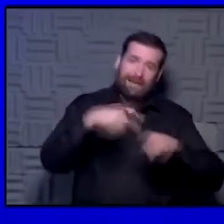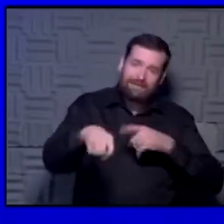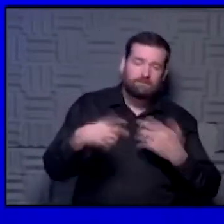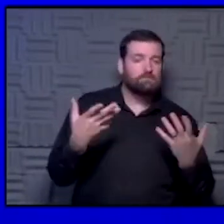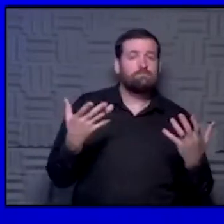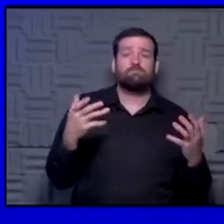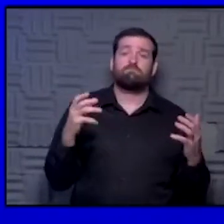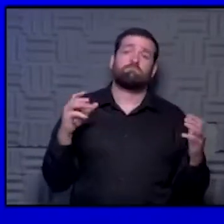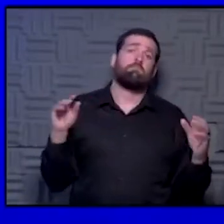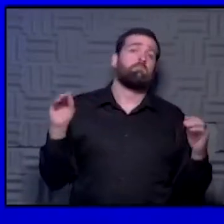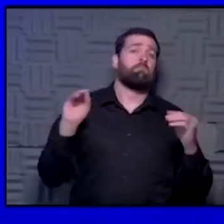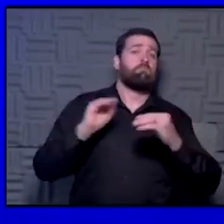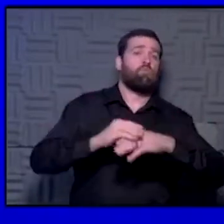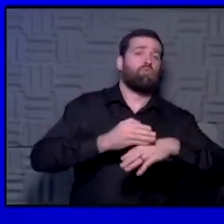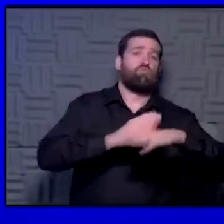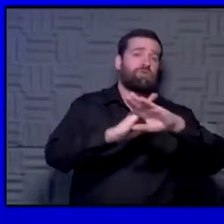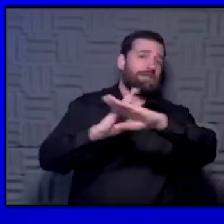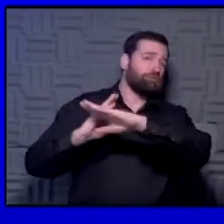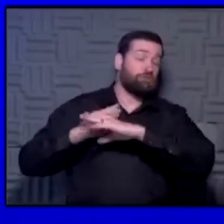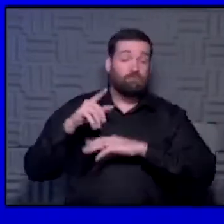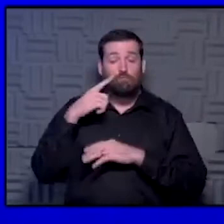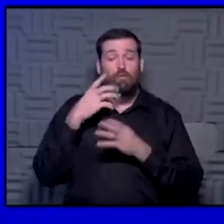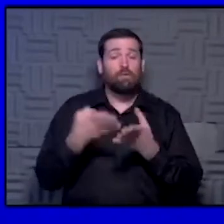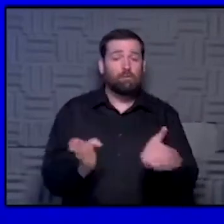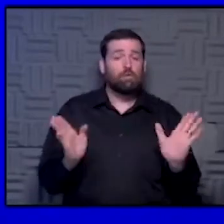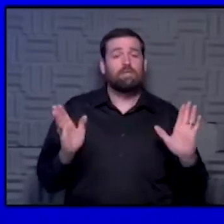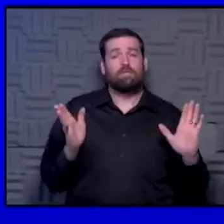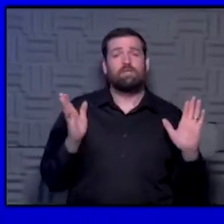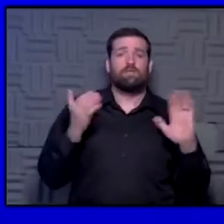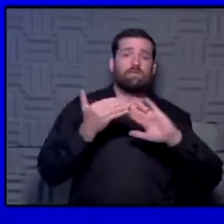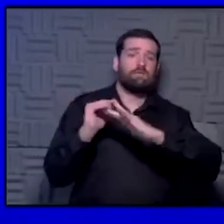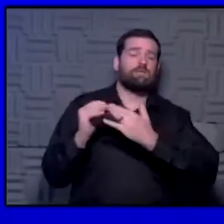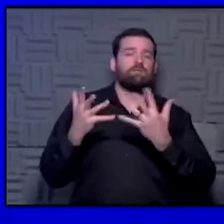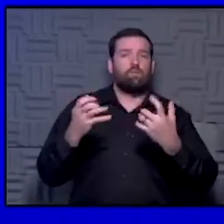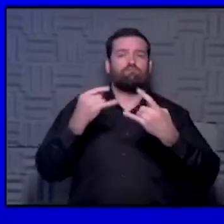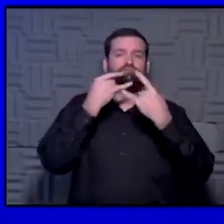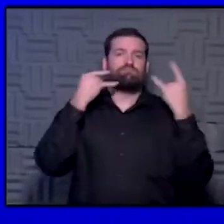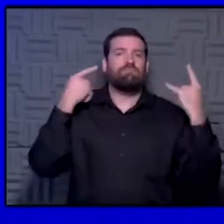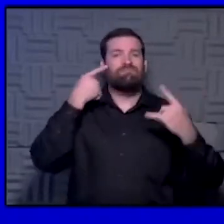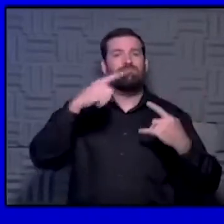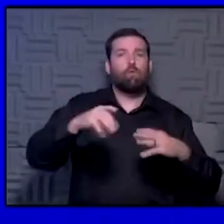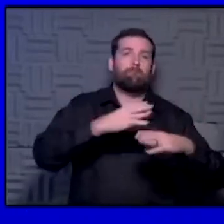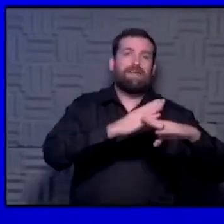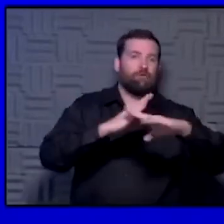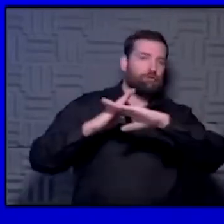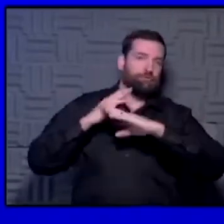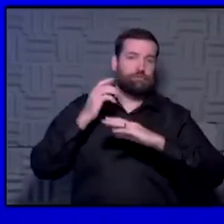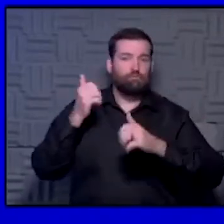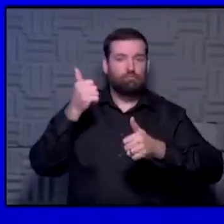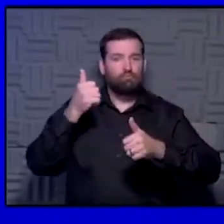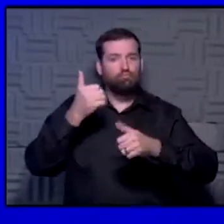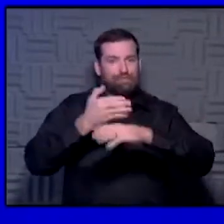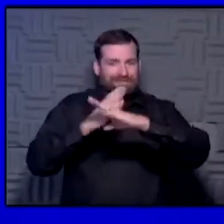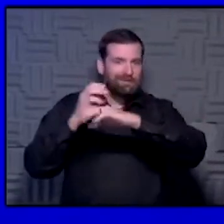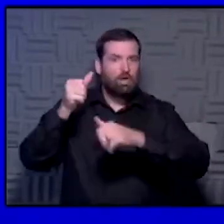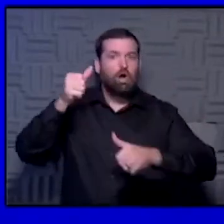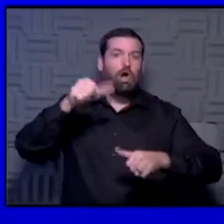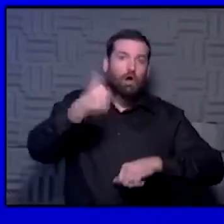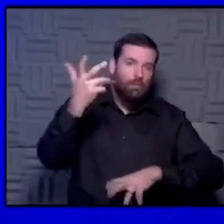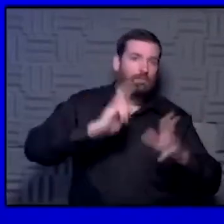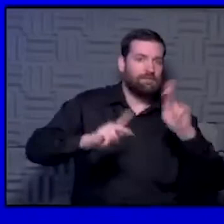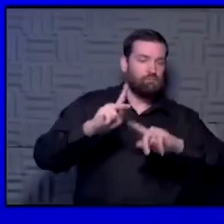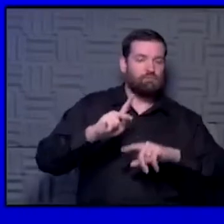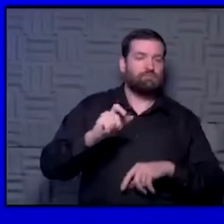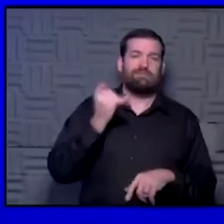maybe it can offer more barrier protection. Again, for the community, we want you to wear masks for barrier protection, so protecting other people in case you have the disease